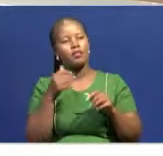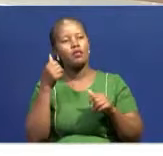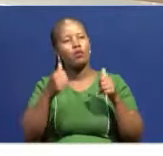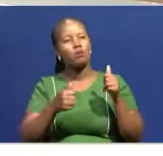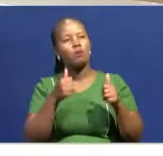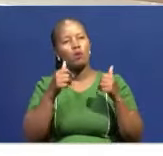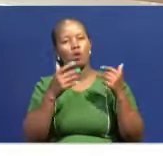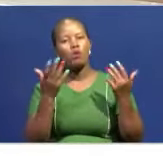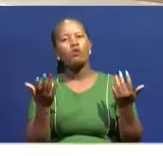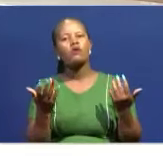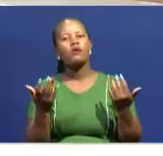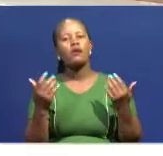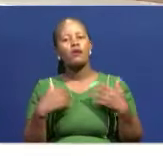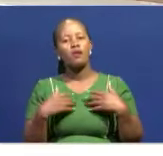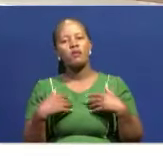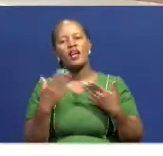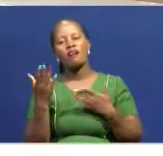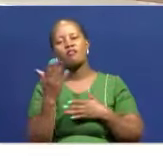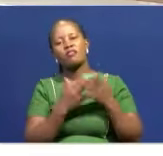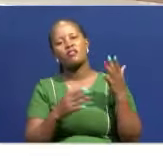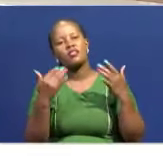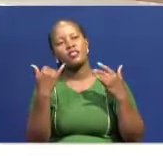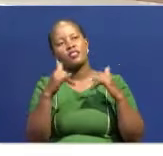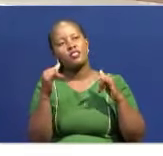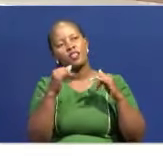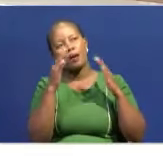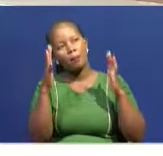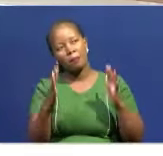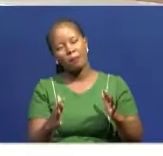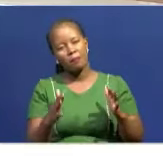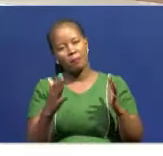some cheaper players being called up to the franchises.